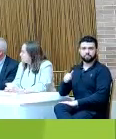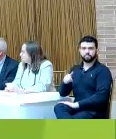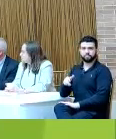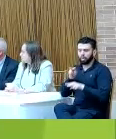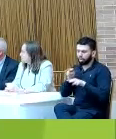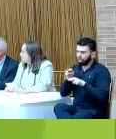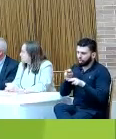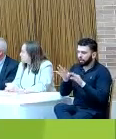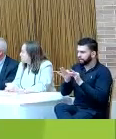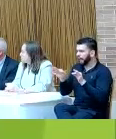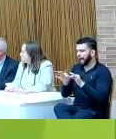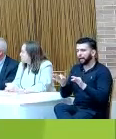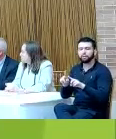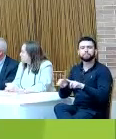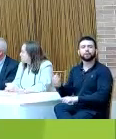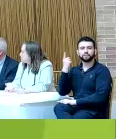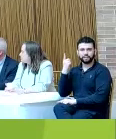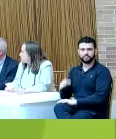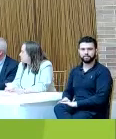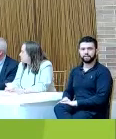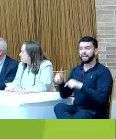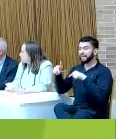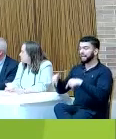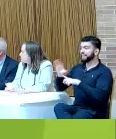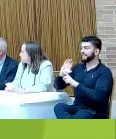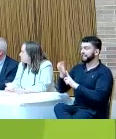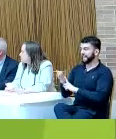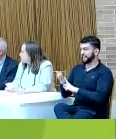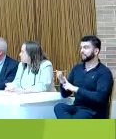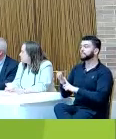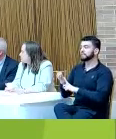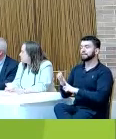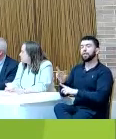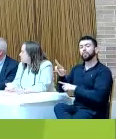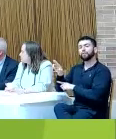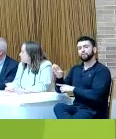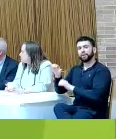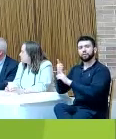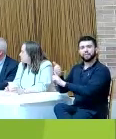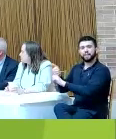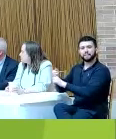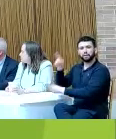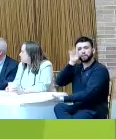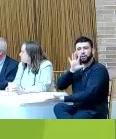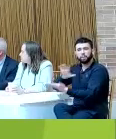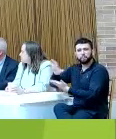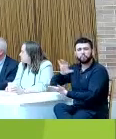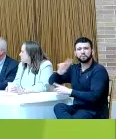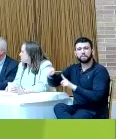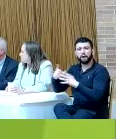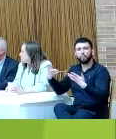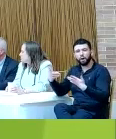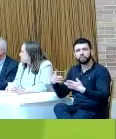particular case the real seems to conflate and confuse a little bit the terminology as it pertains to therapy animals